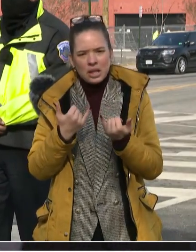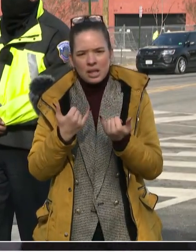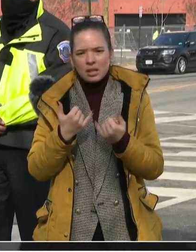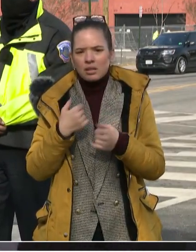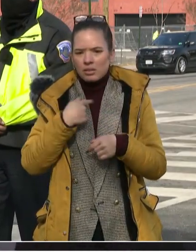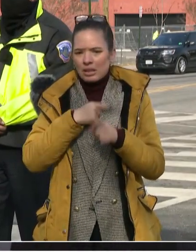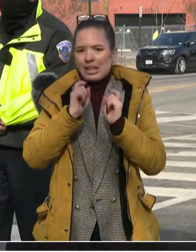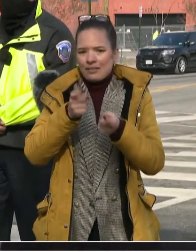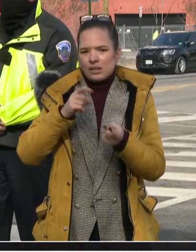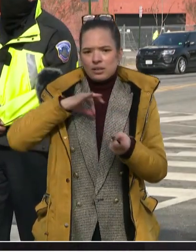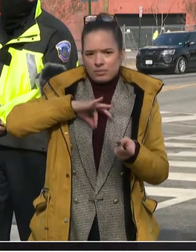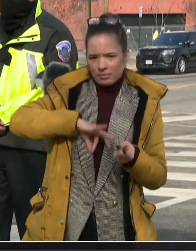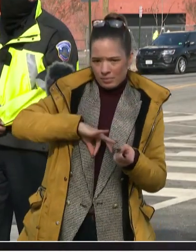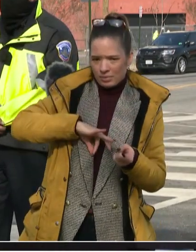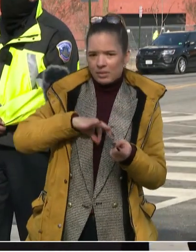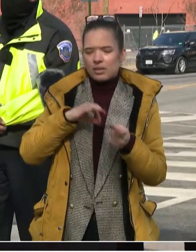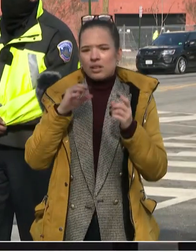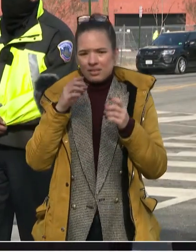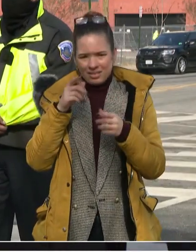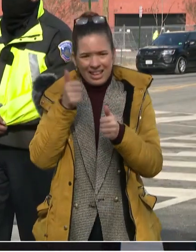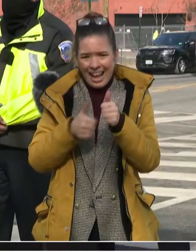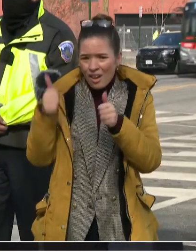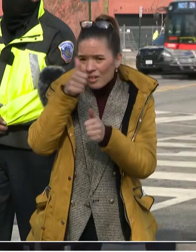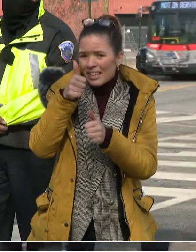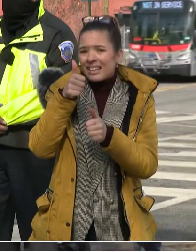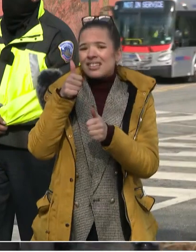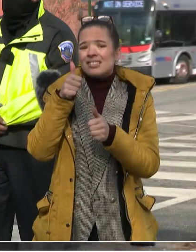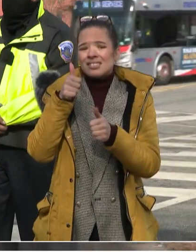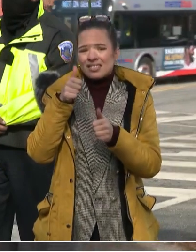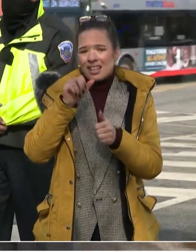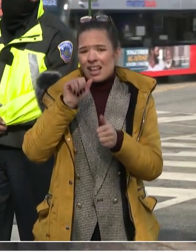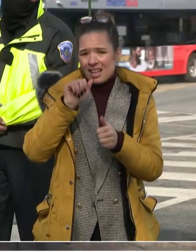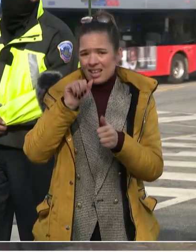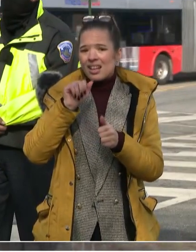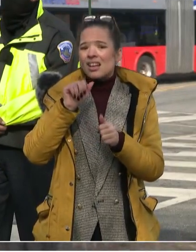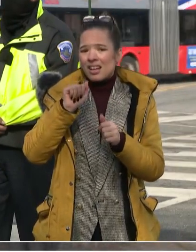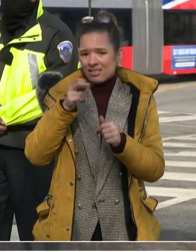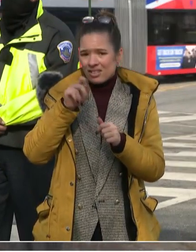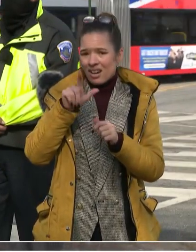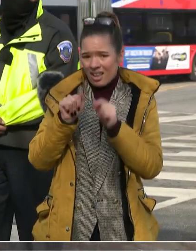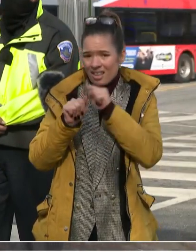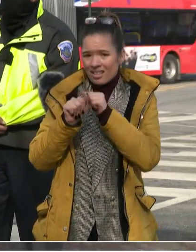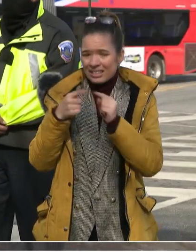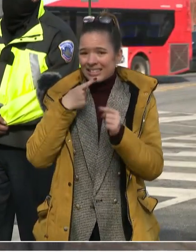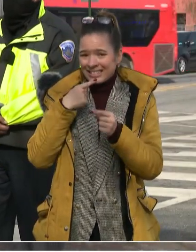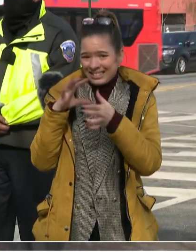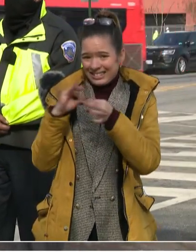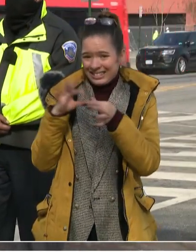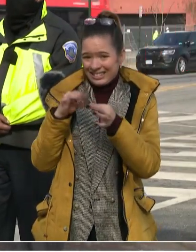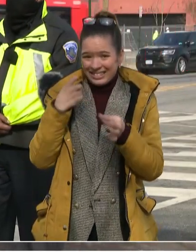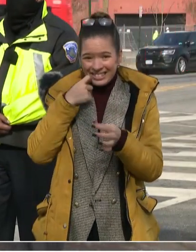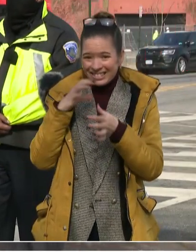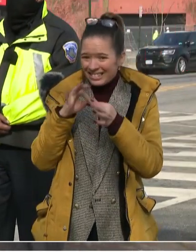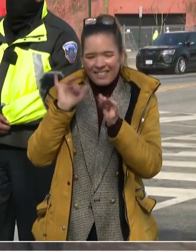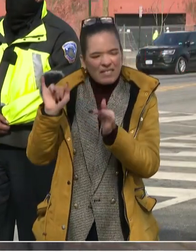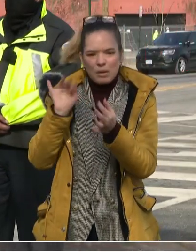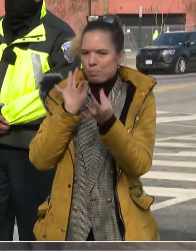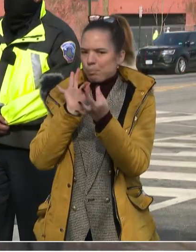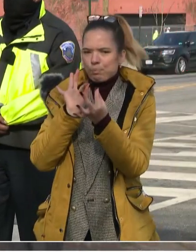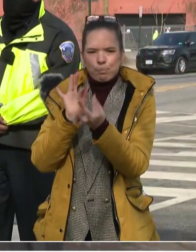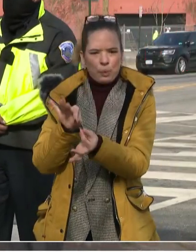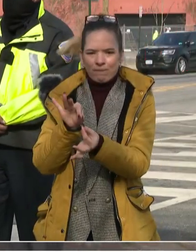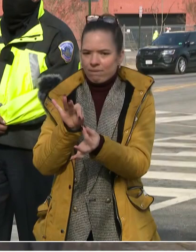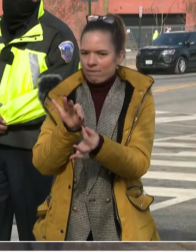mayor and the county executive, because it really can't be put any more perfectly than what's already been said. We have to be able to hold